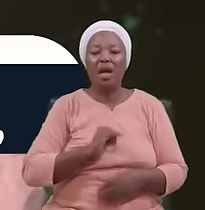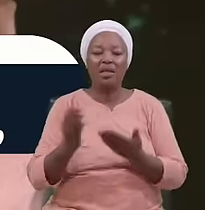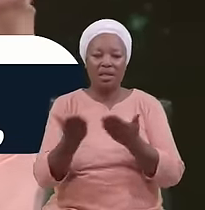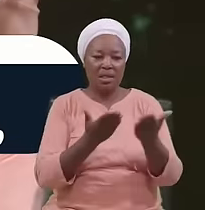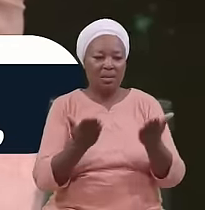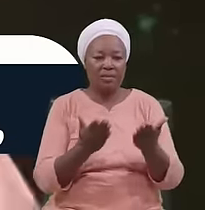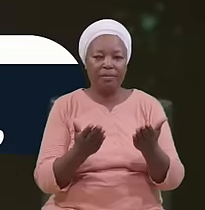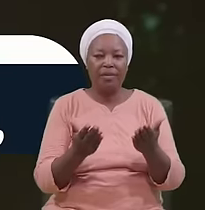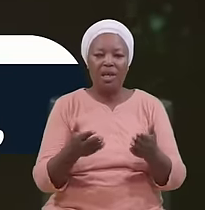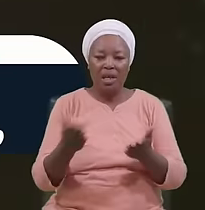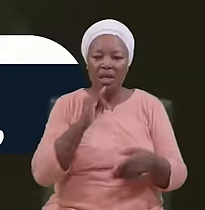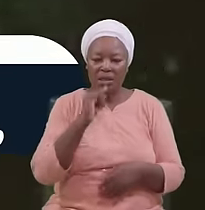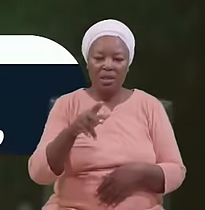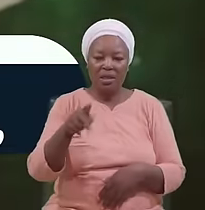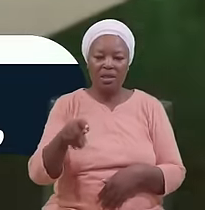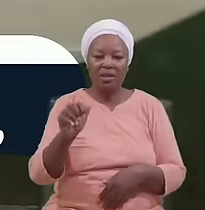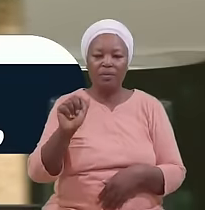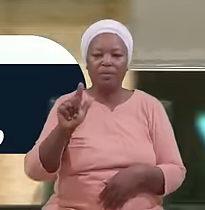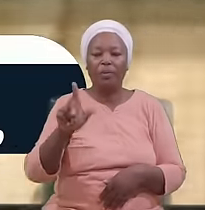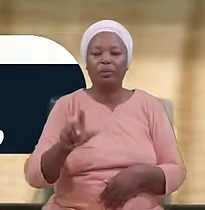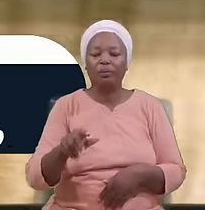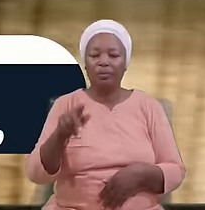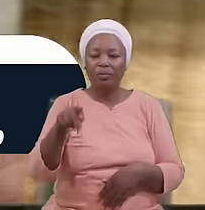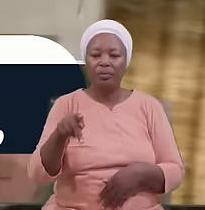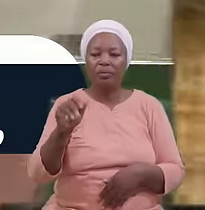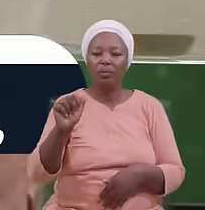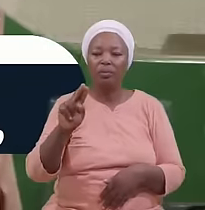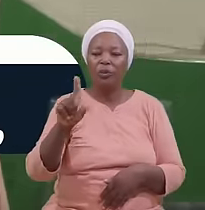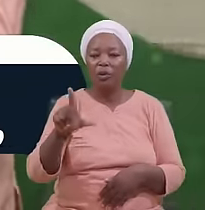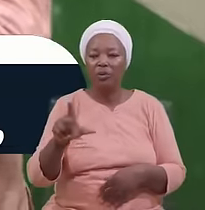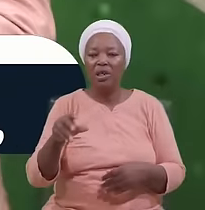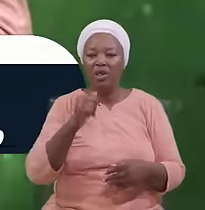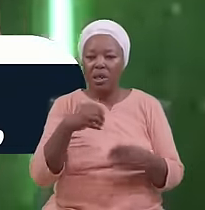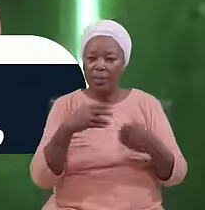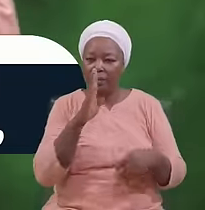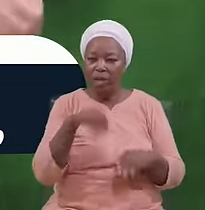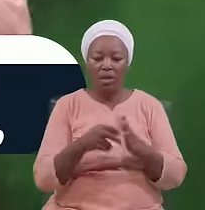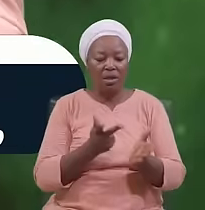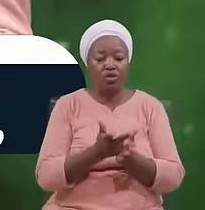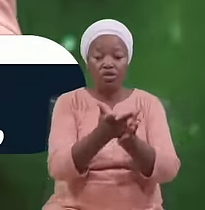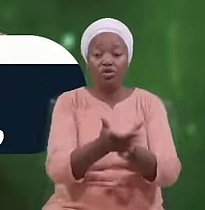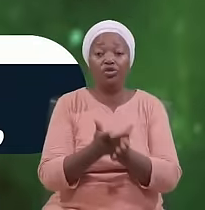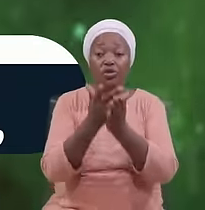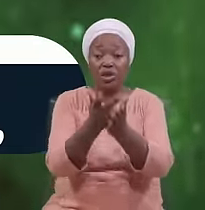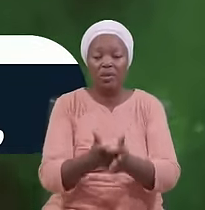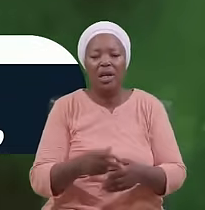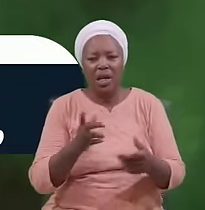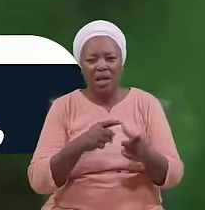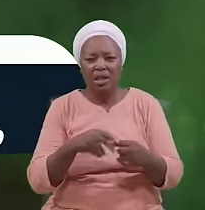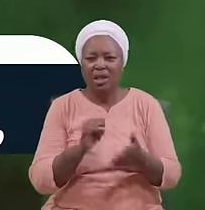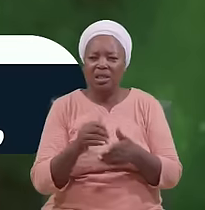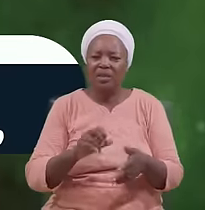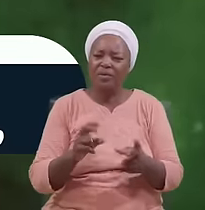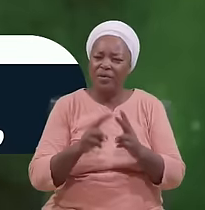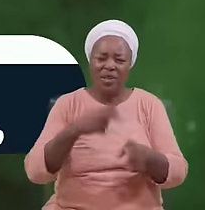is Paul the apostle. He had been in the ship, there had been storm on the ship. It had been so difficult for